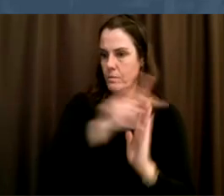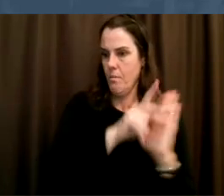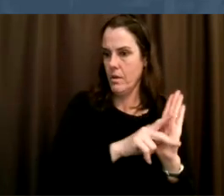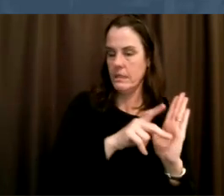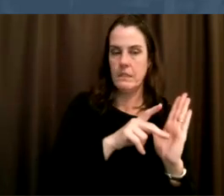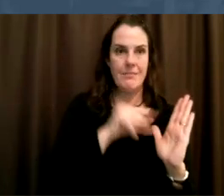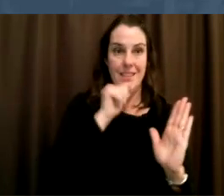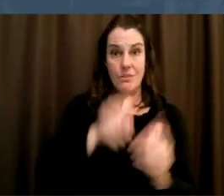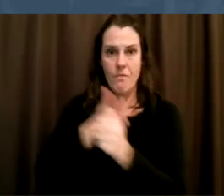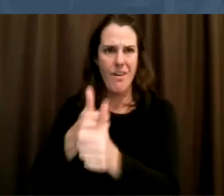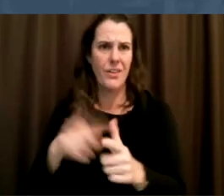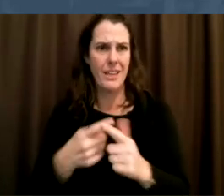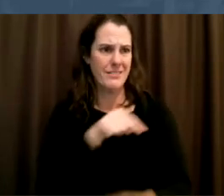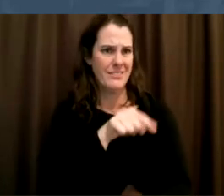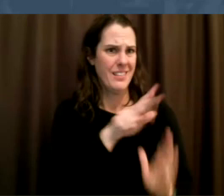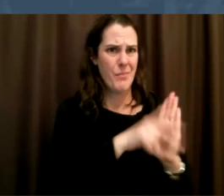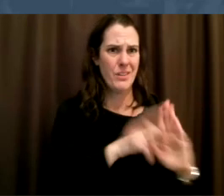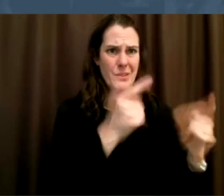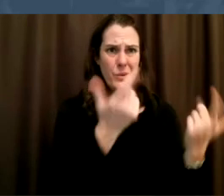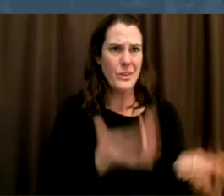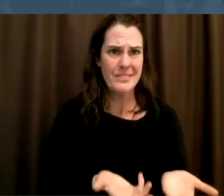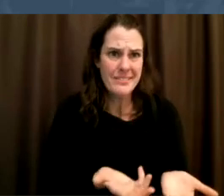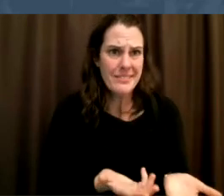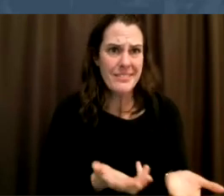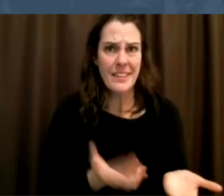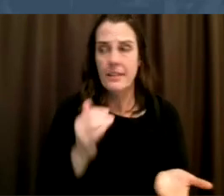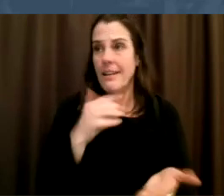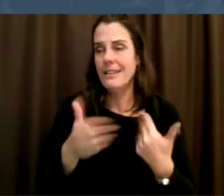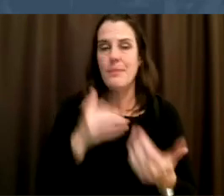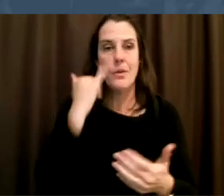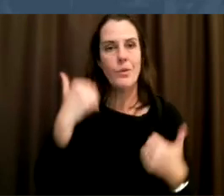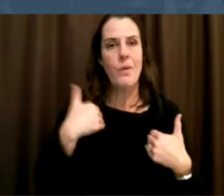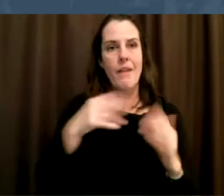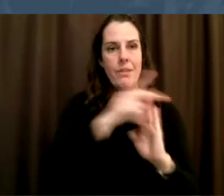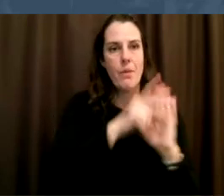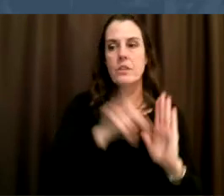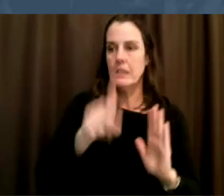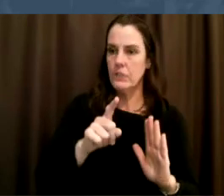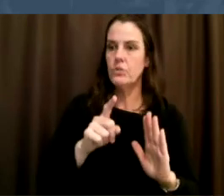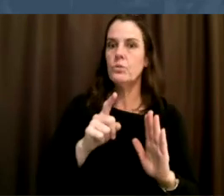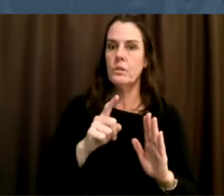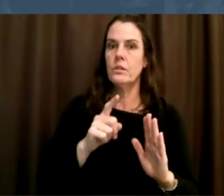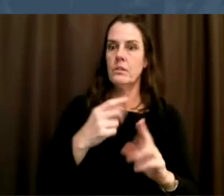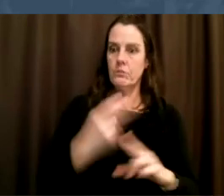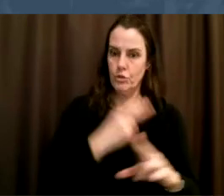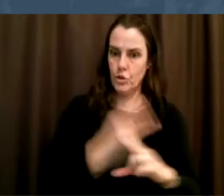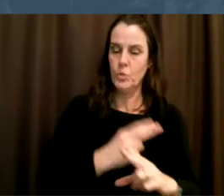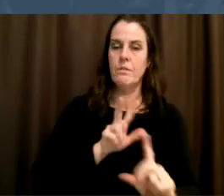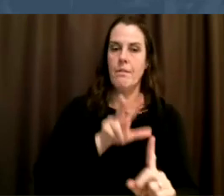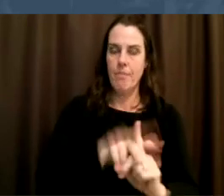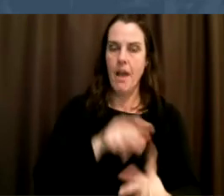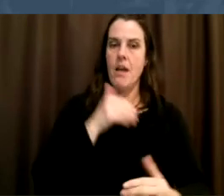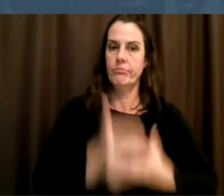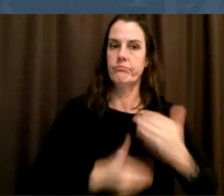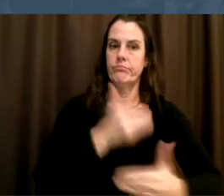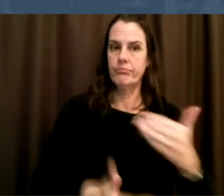practice, then it's kind of useless, right? It doesn't really matter if you have those policies. You really do need to implement them and implement them